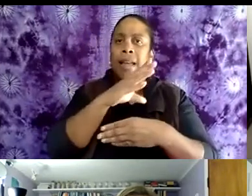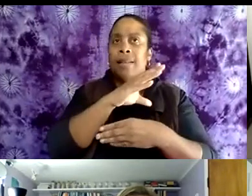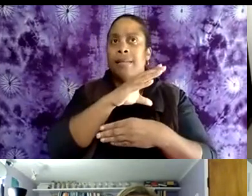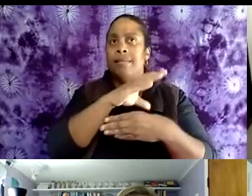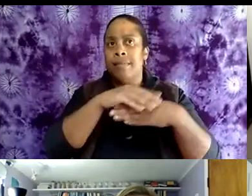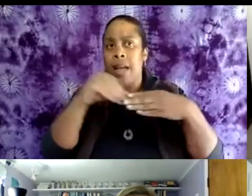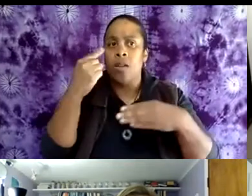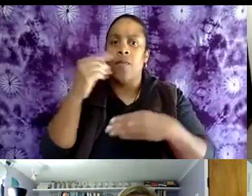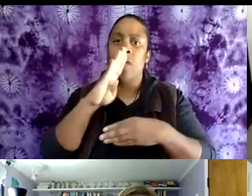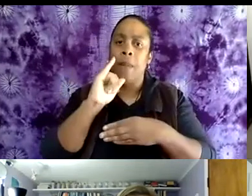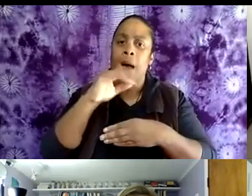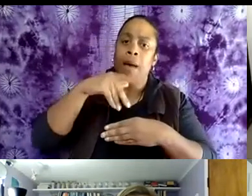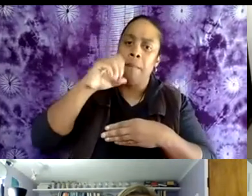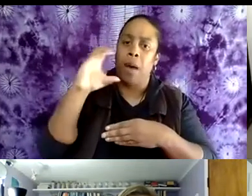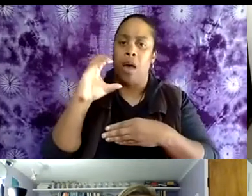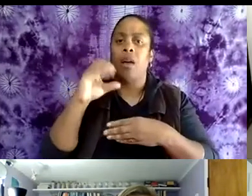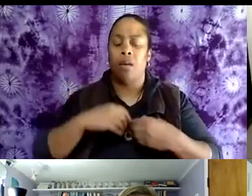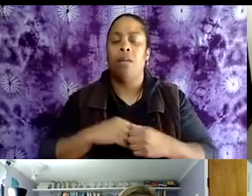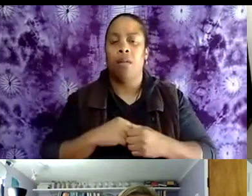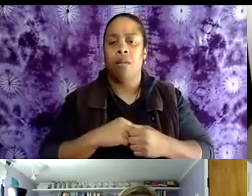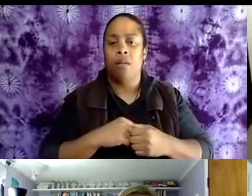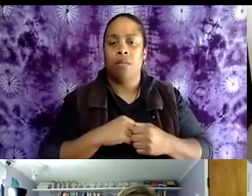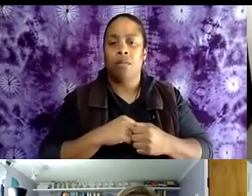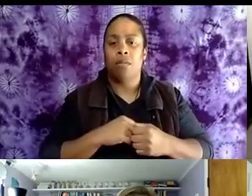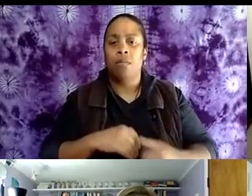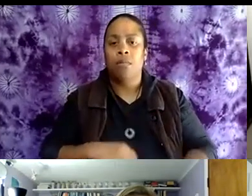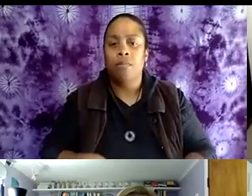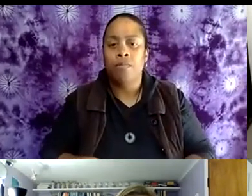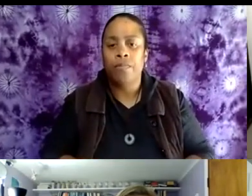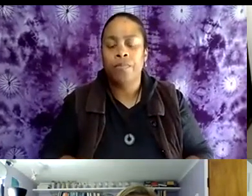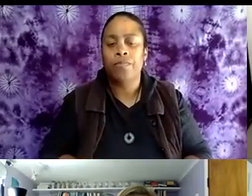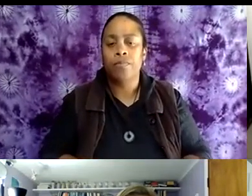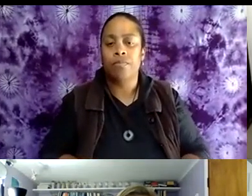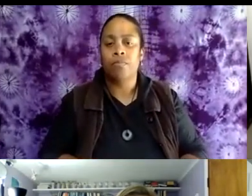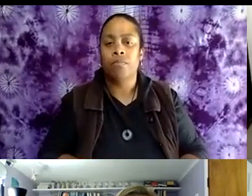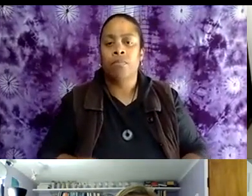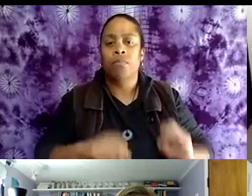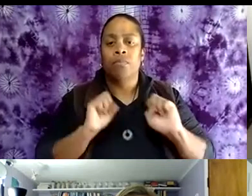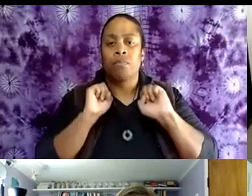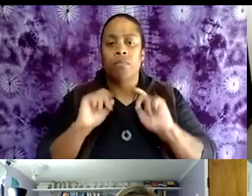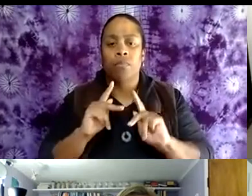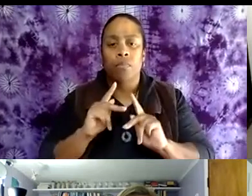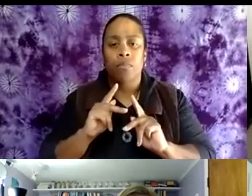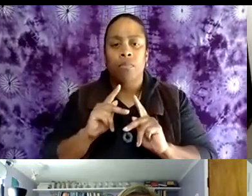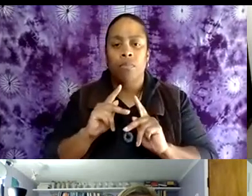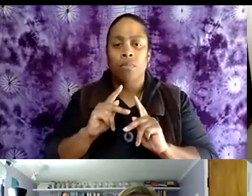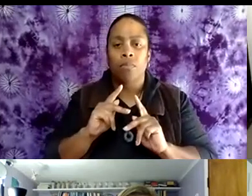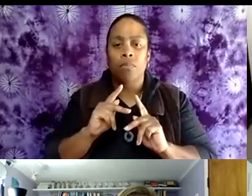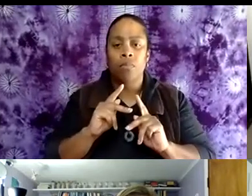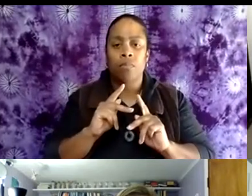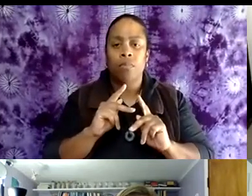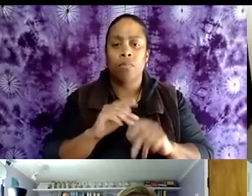part to make reparations. Doing a step to make reparations. So we're going to have you hear from all of